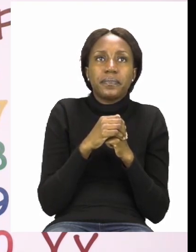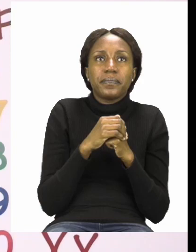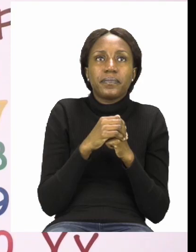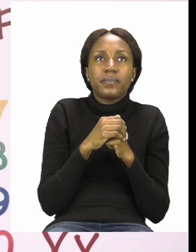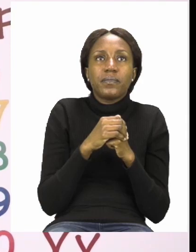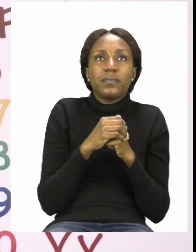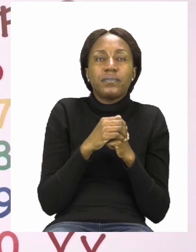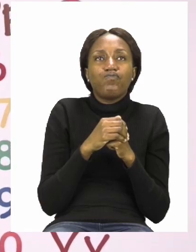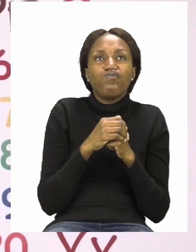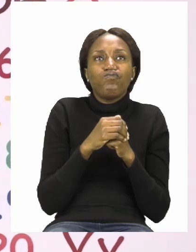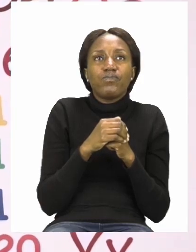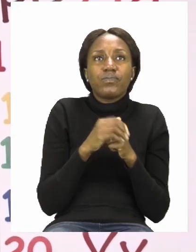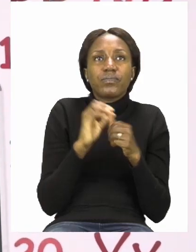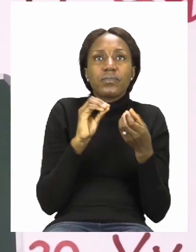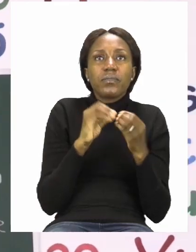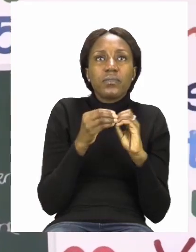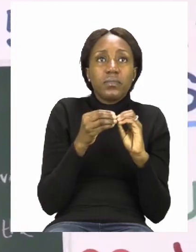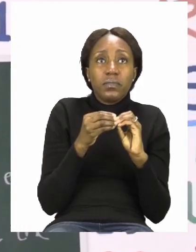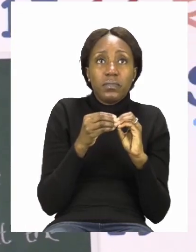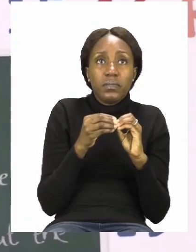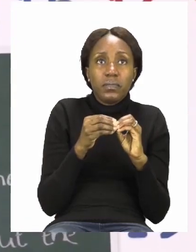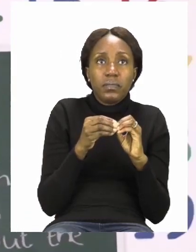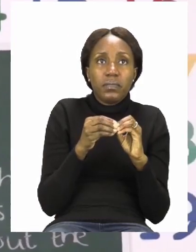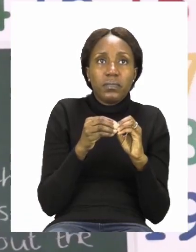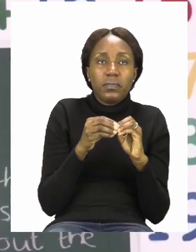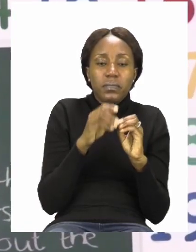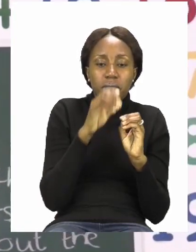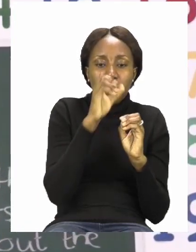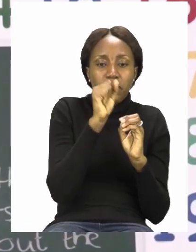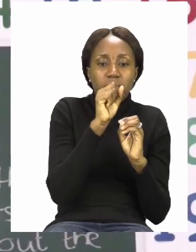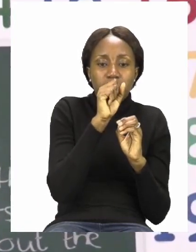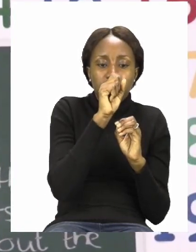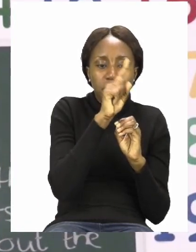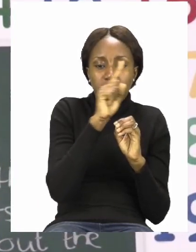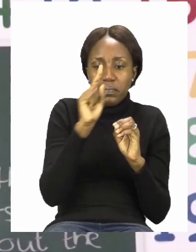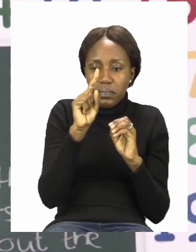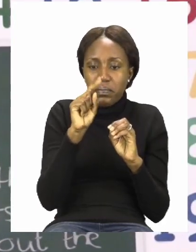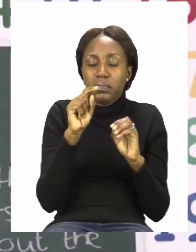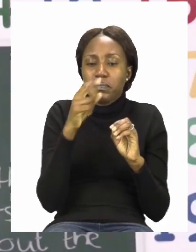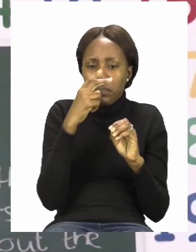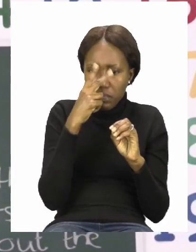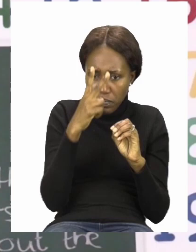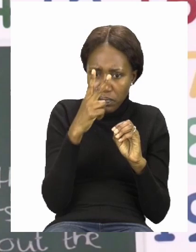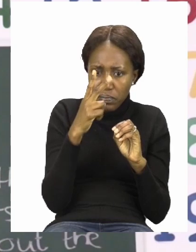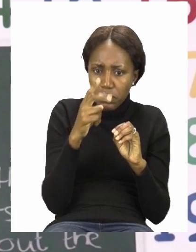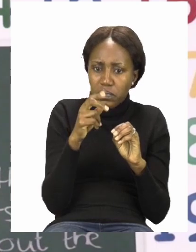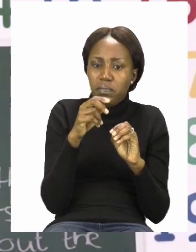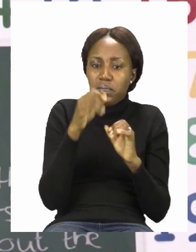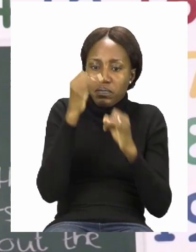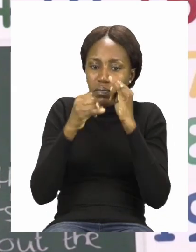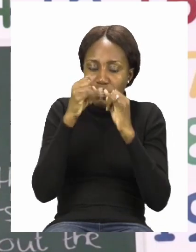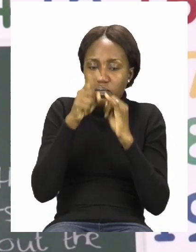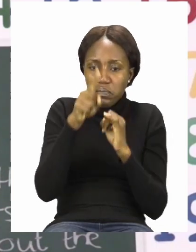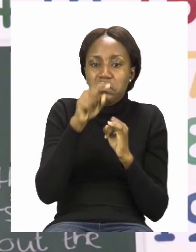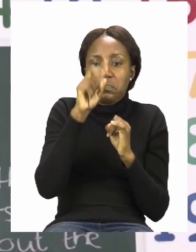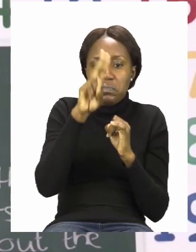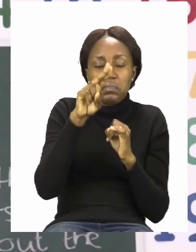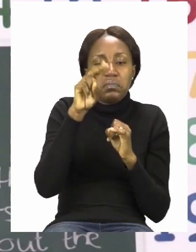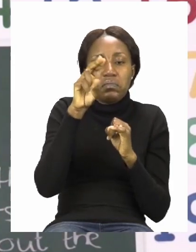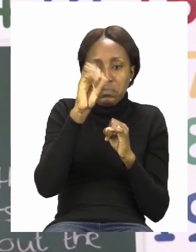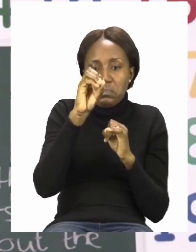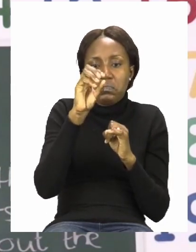number has one of these, you know that it is an